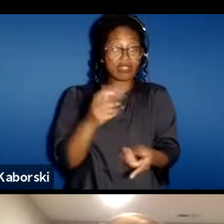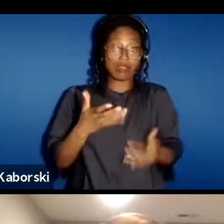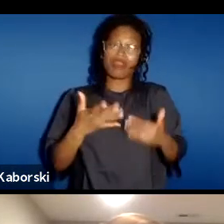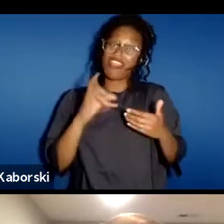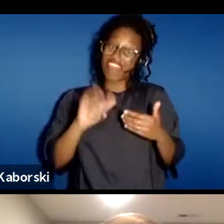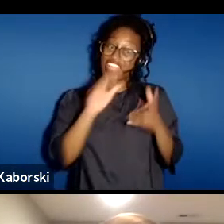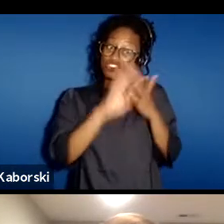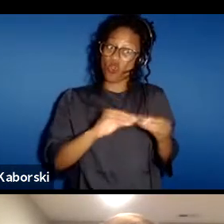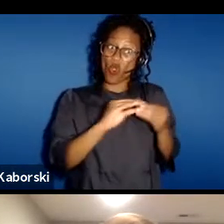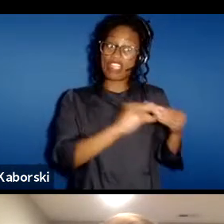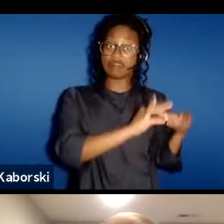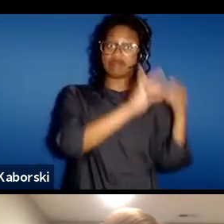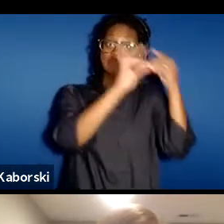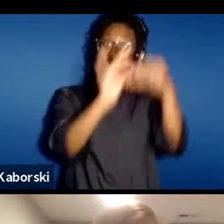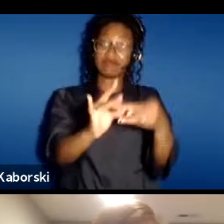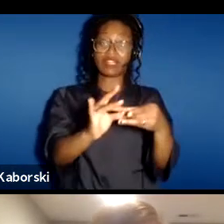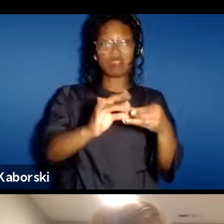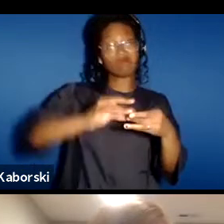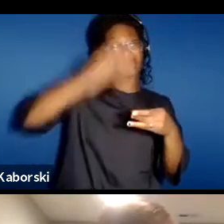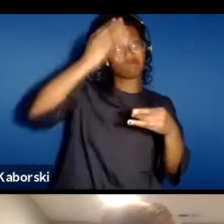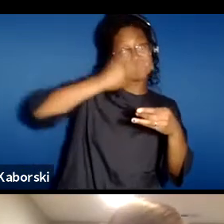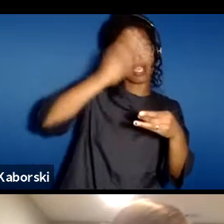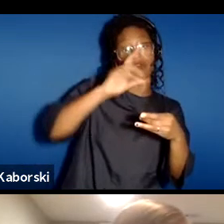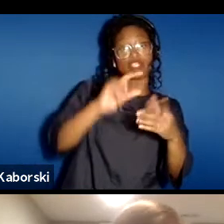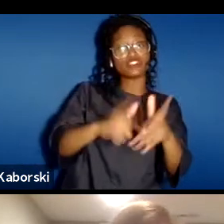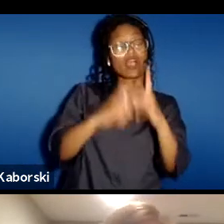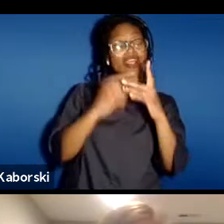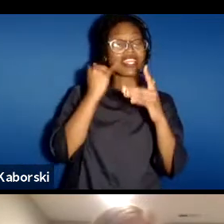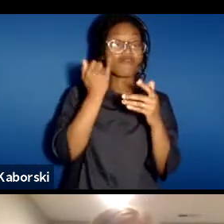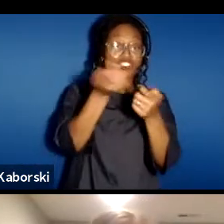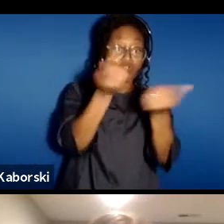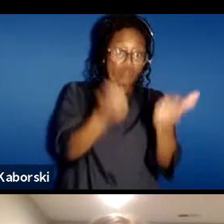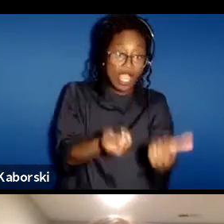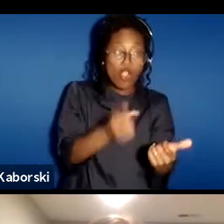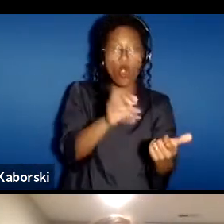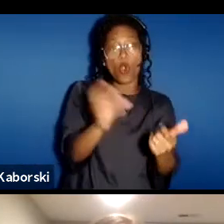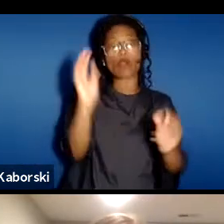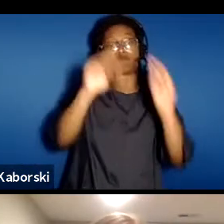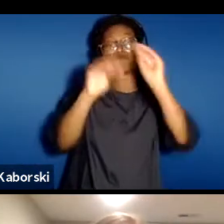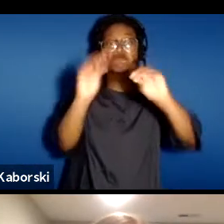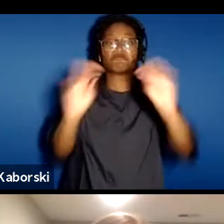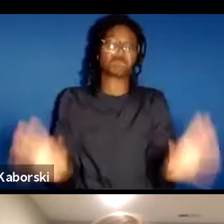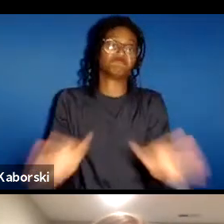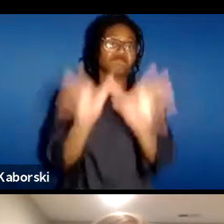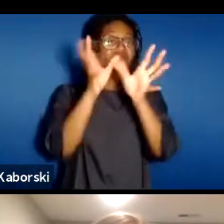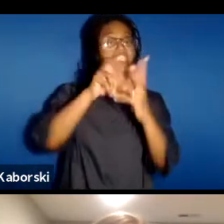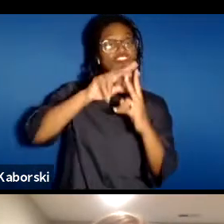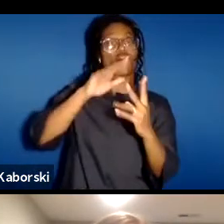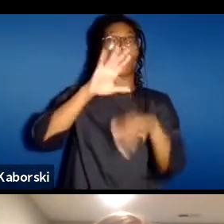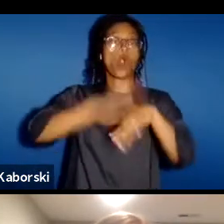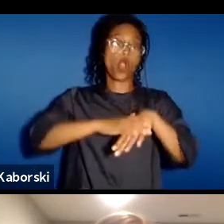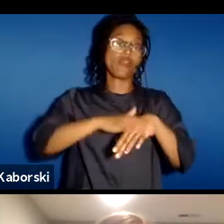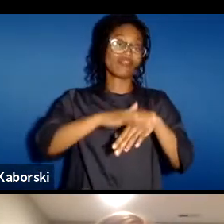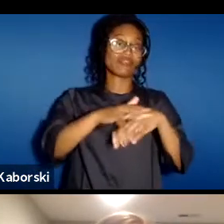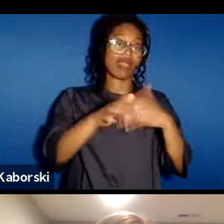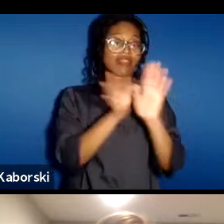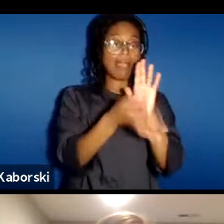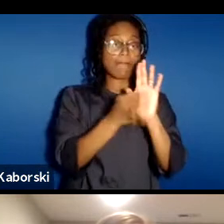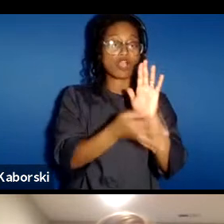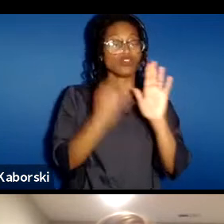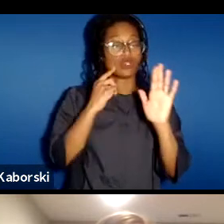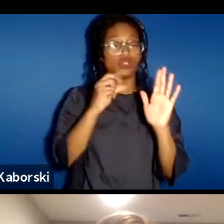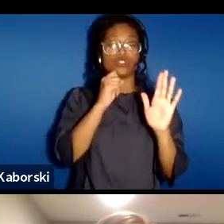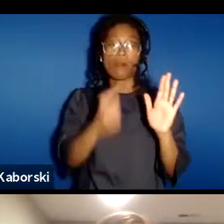foreground, and really the place to start is either by subtracting a lot of things or putting a lot of things on the label. You just don't want to be stuck